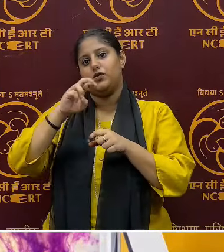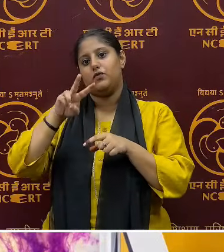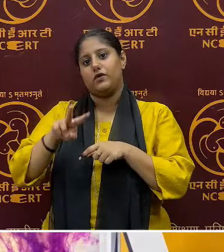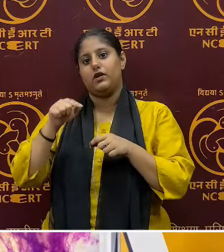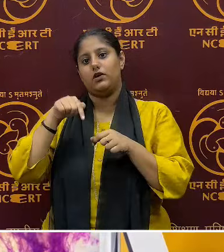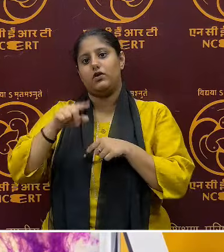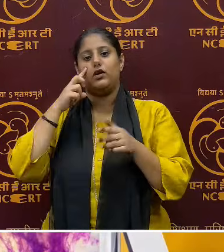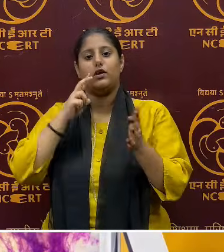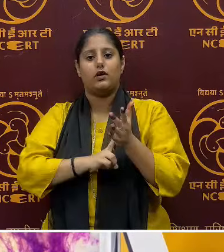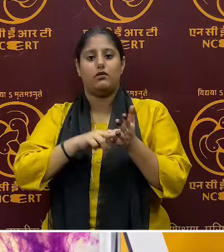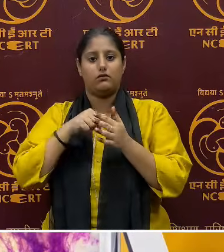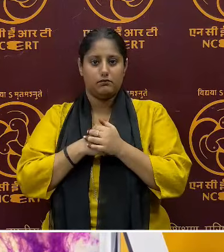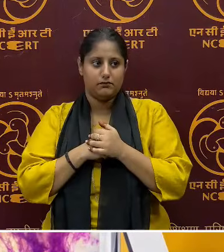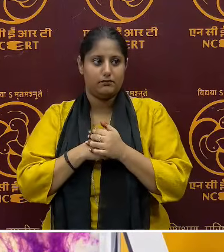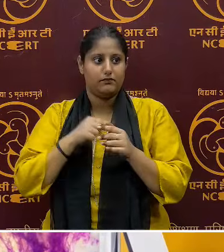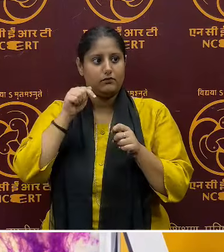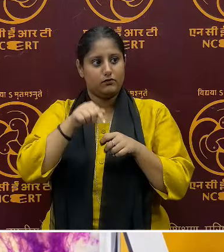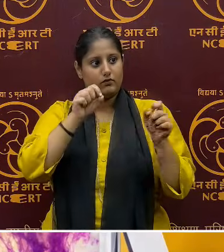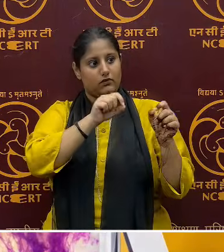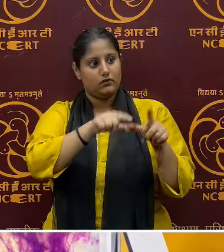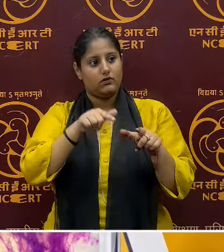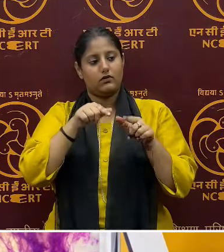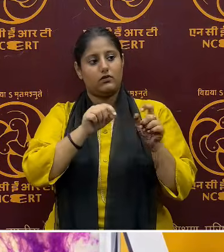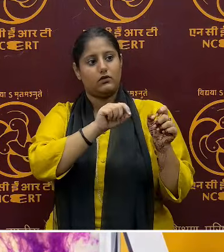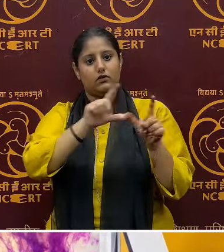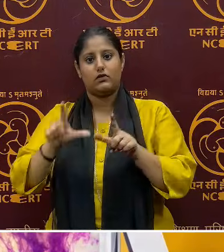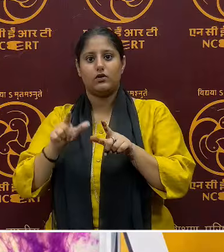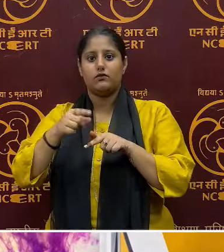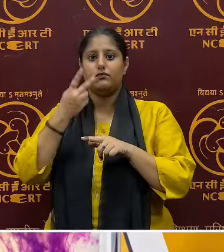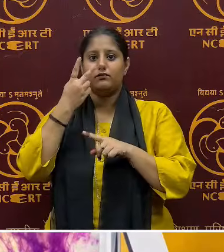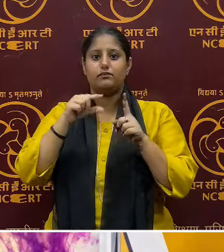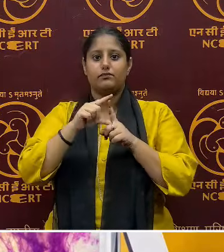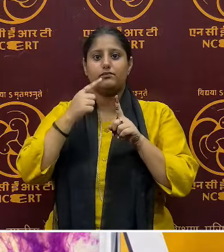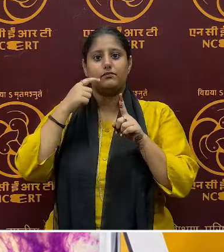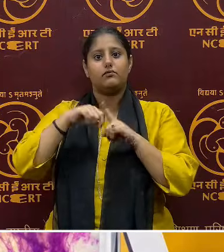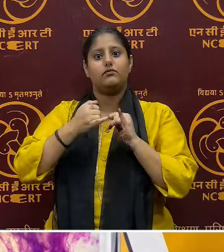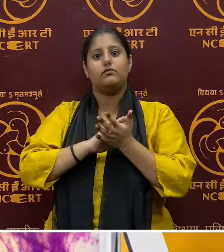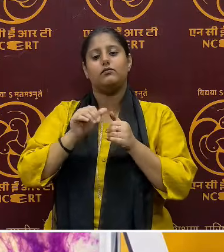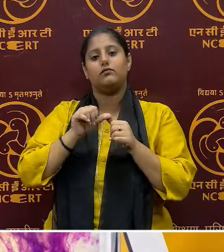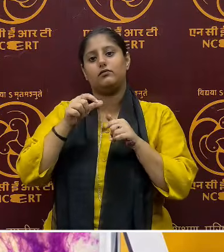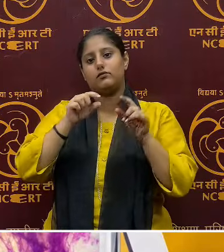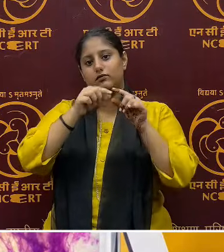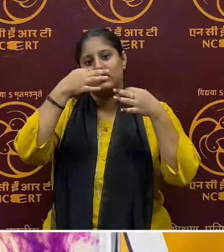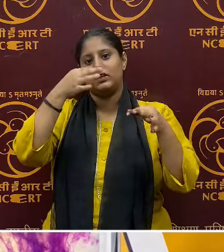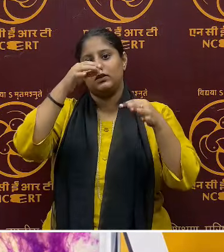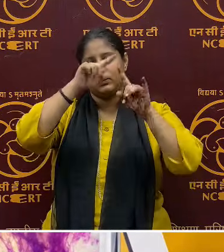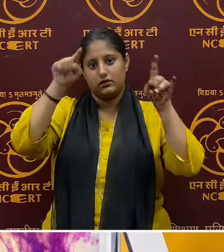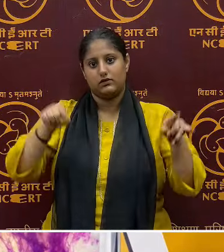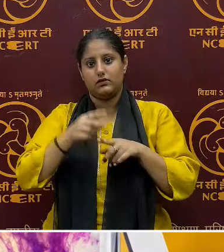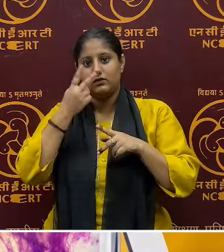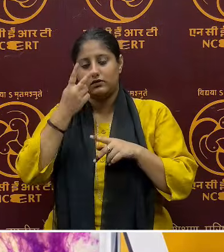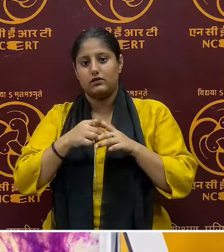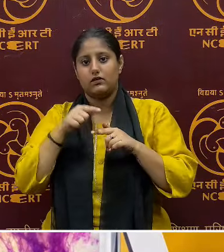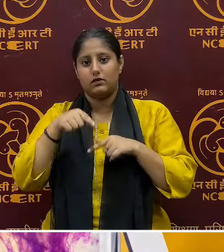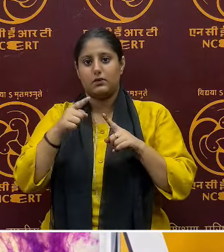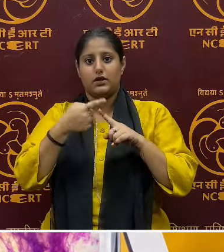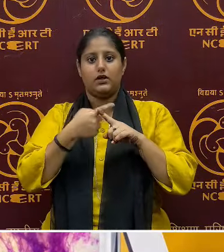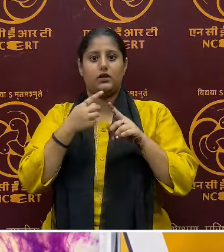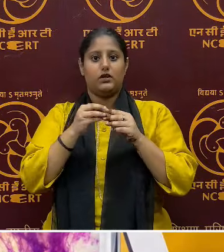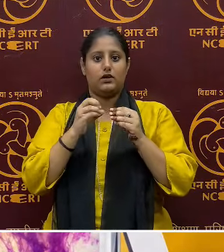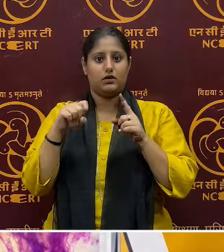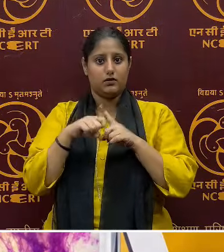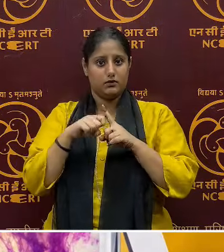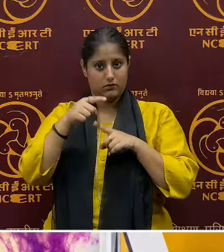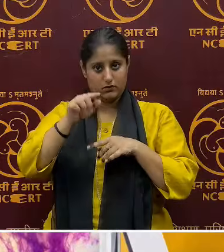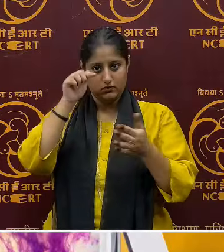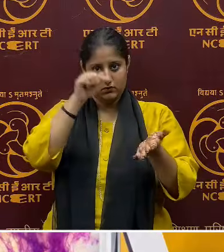www.diksha.gov.in. Then you will land onto the page of Diksha. So here you can see that textbooks. Now you will click on